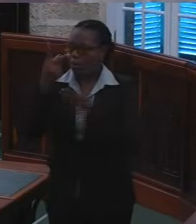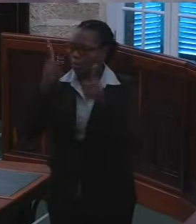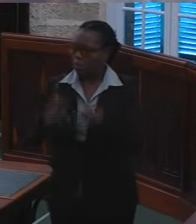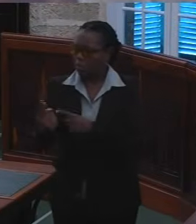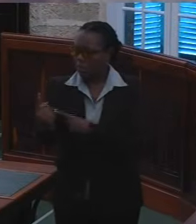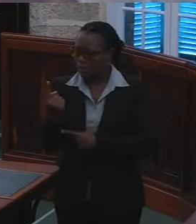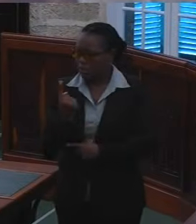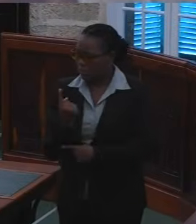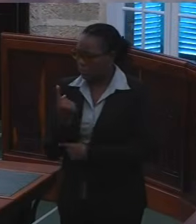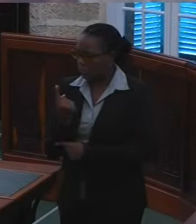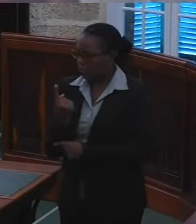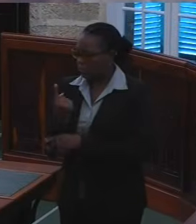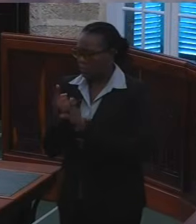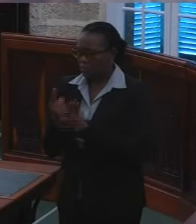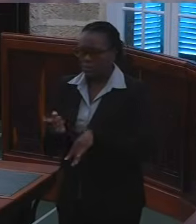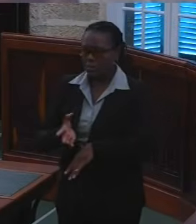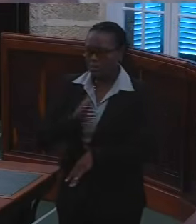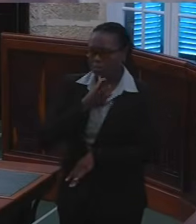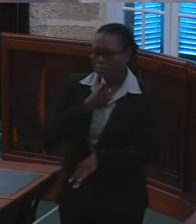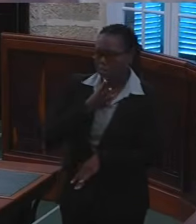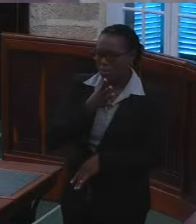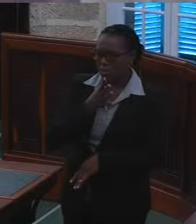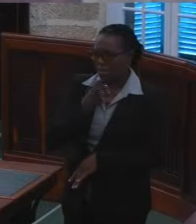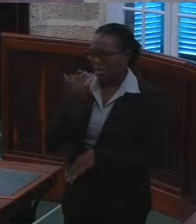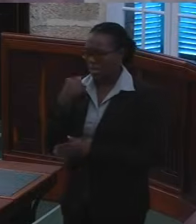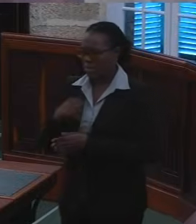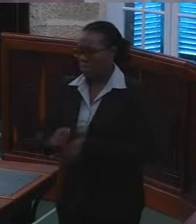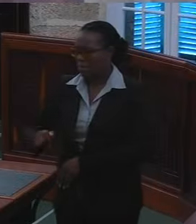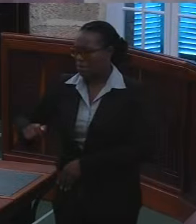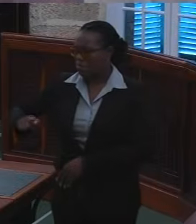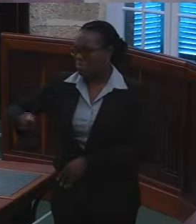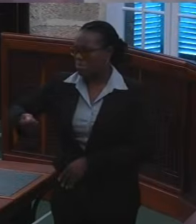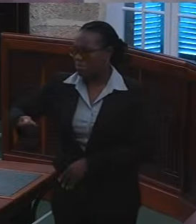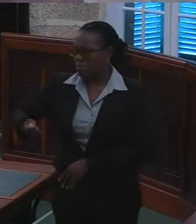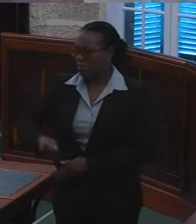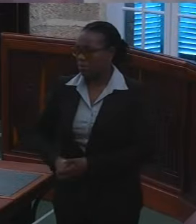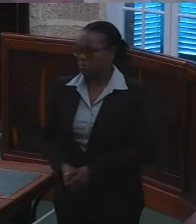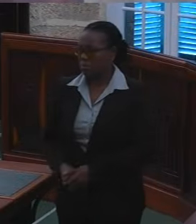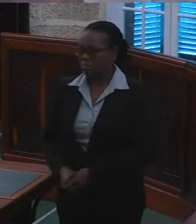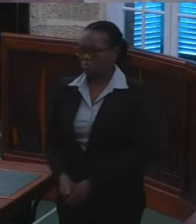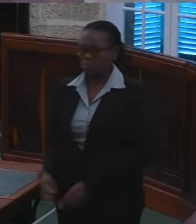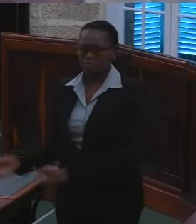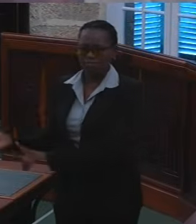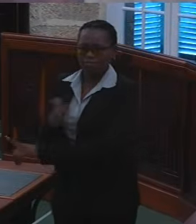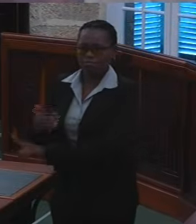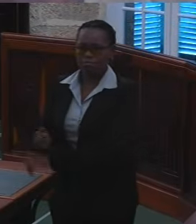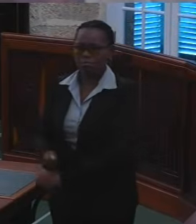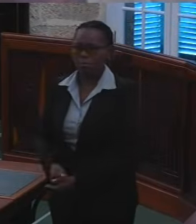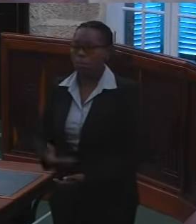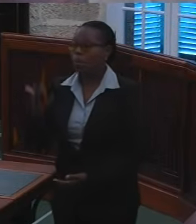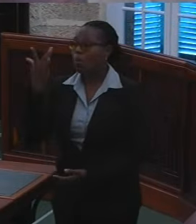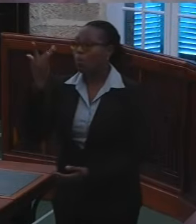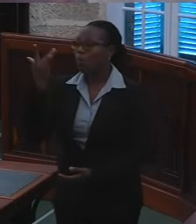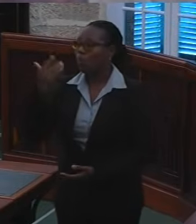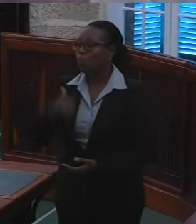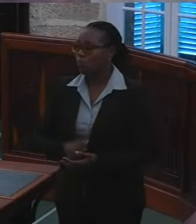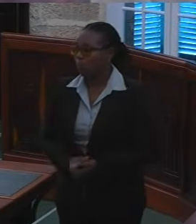at their mother, and I saw her pinch or slap her because she was pulling at